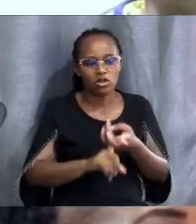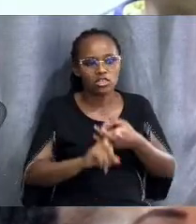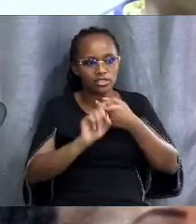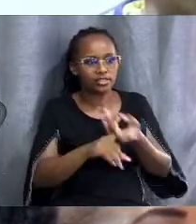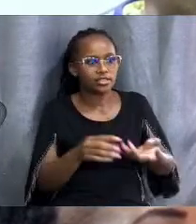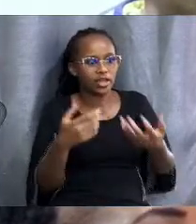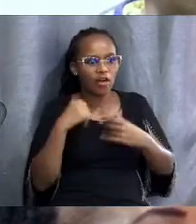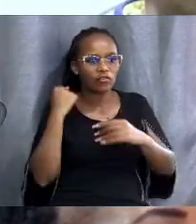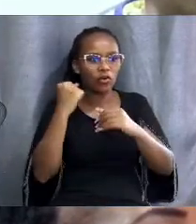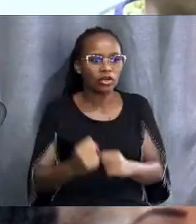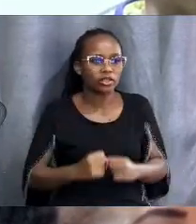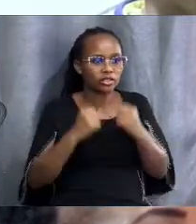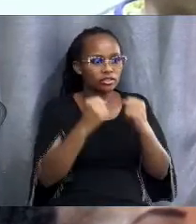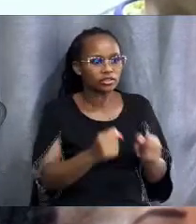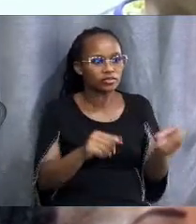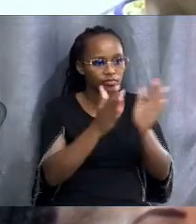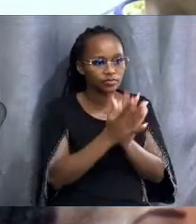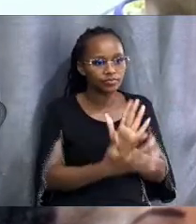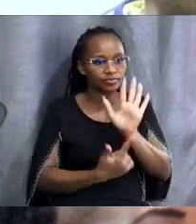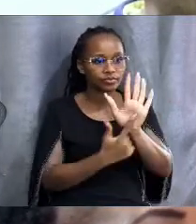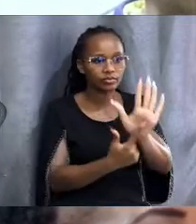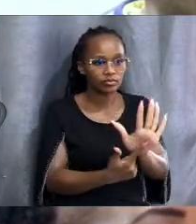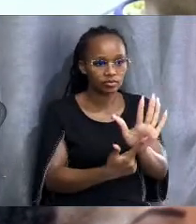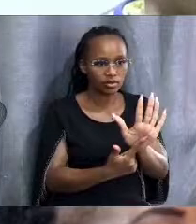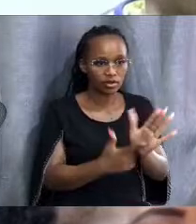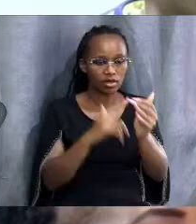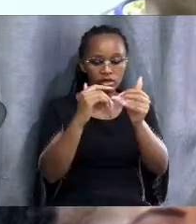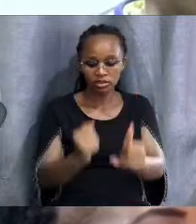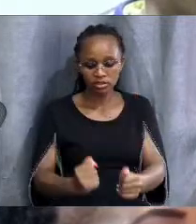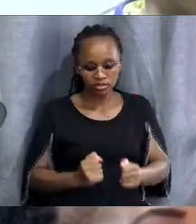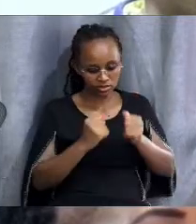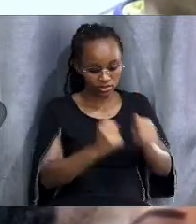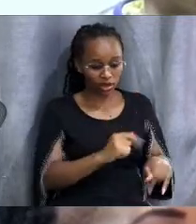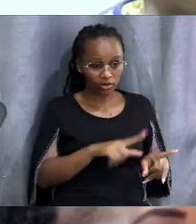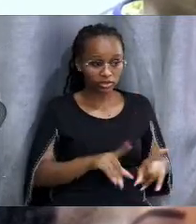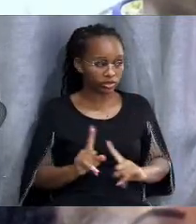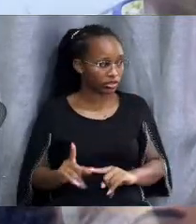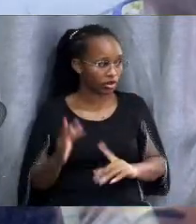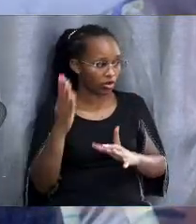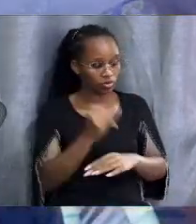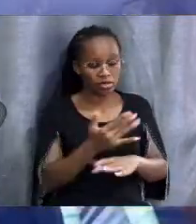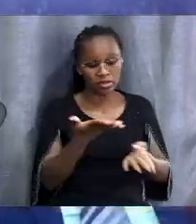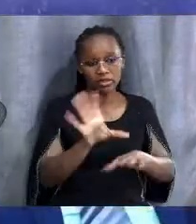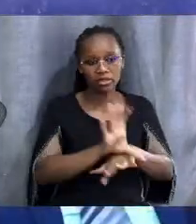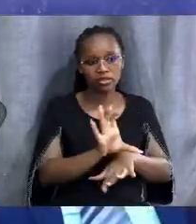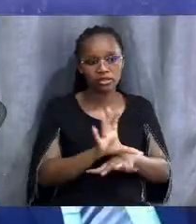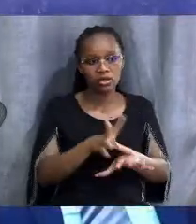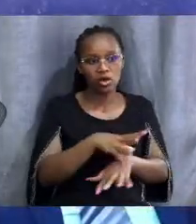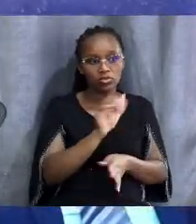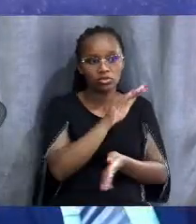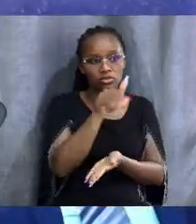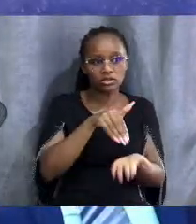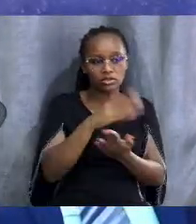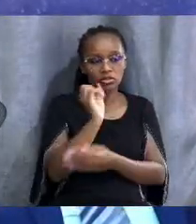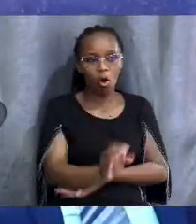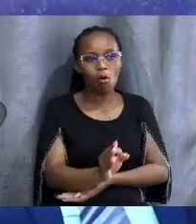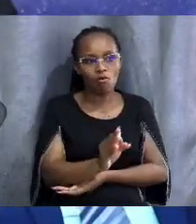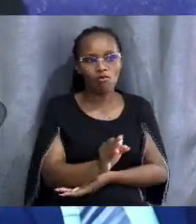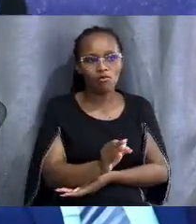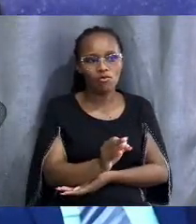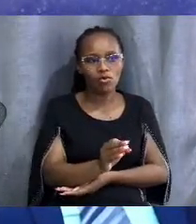had really struggled and demonstrated their struggle, because this church was in a center of